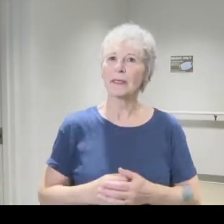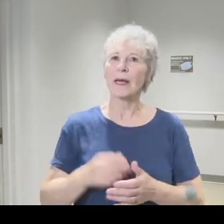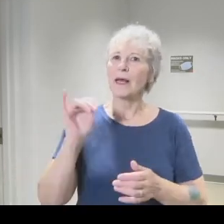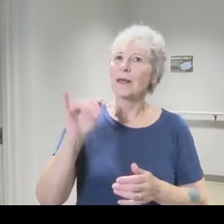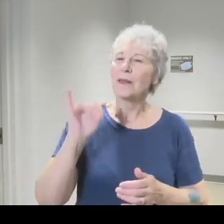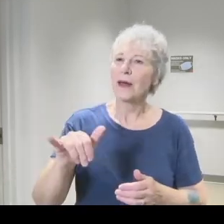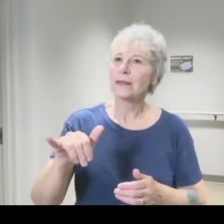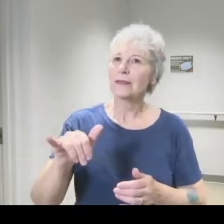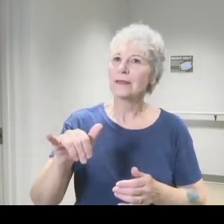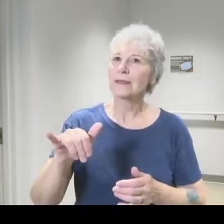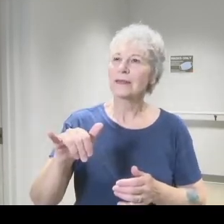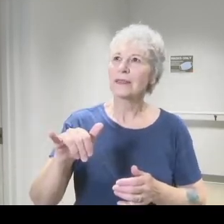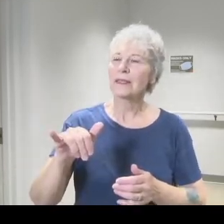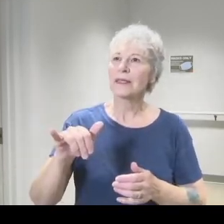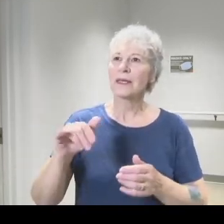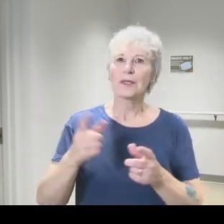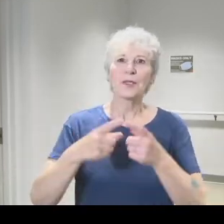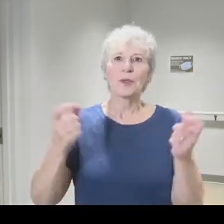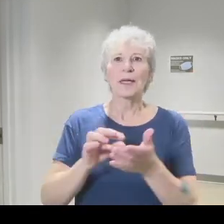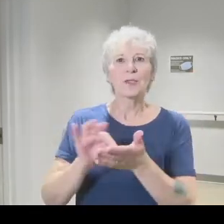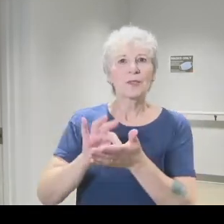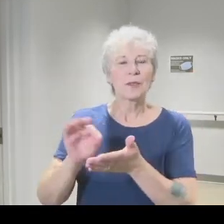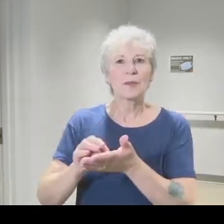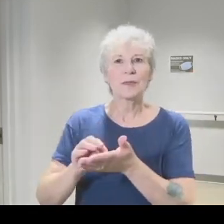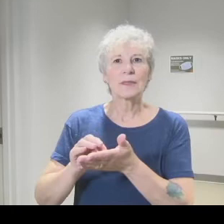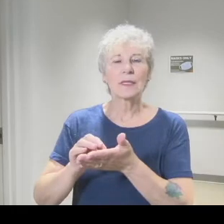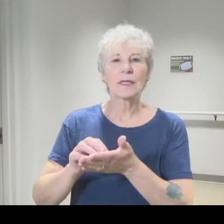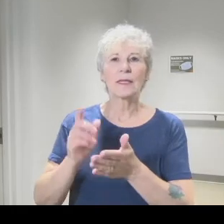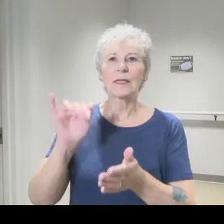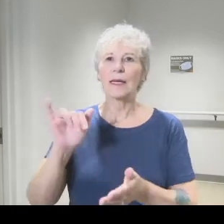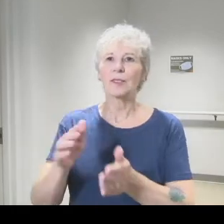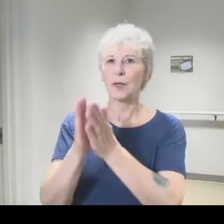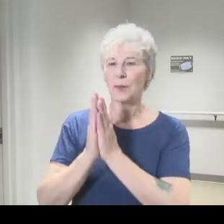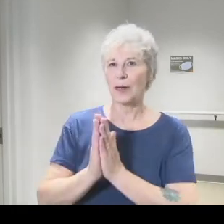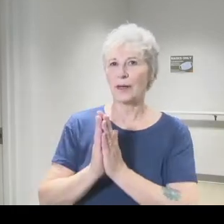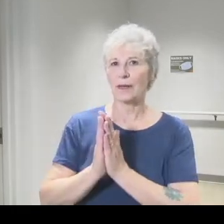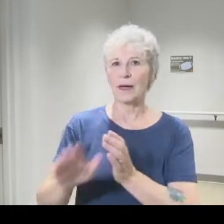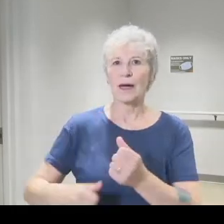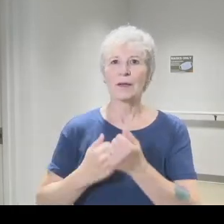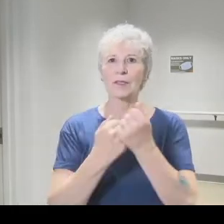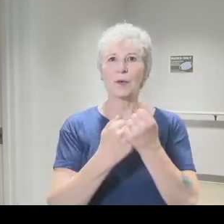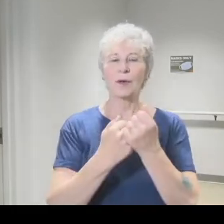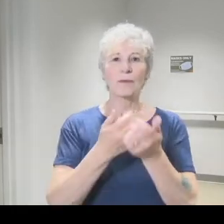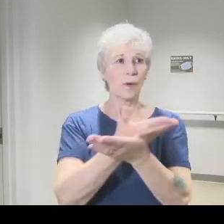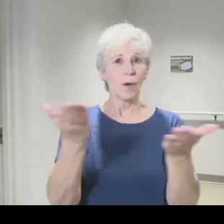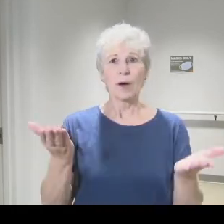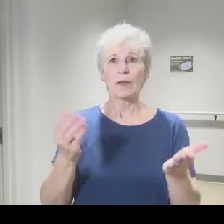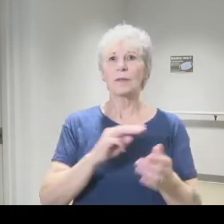what Paul is talking about here in our text. And that is our prayer and our support of all of our